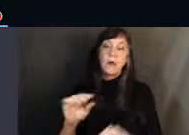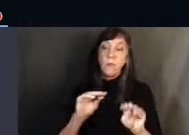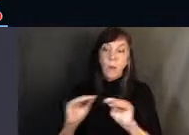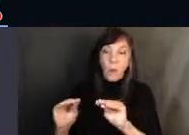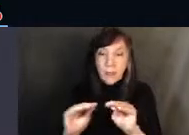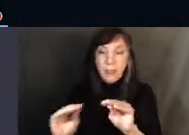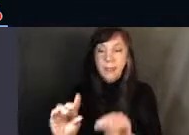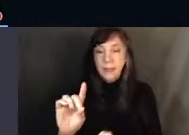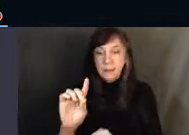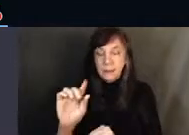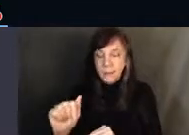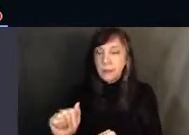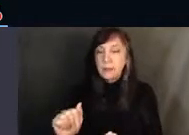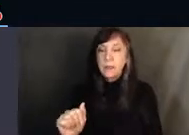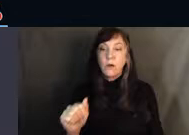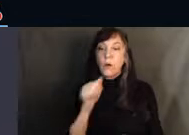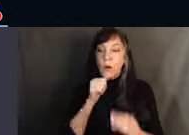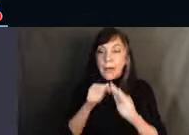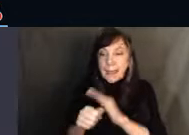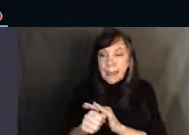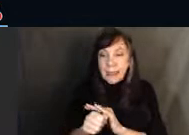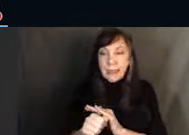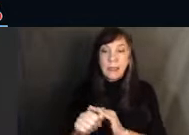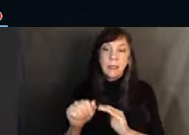or a minor present?